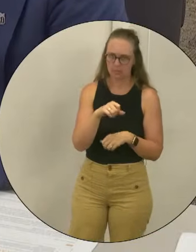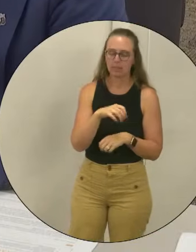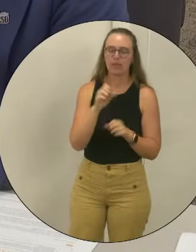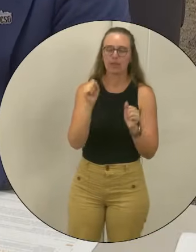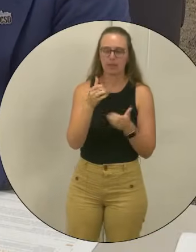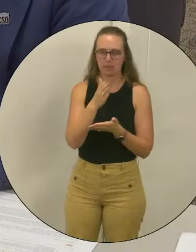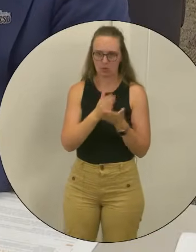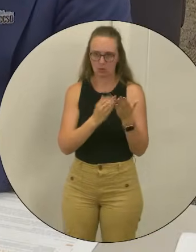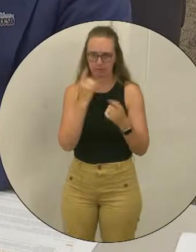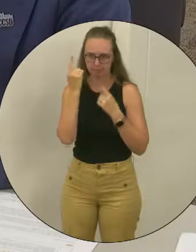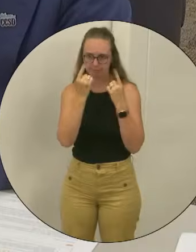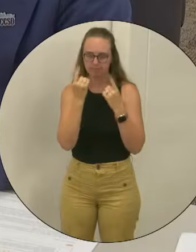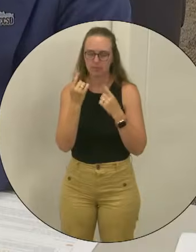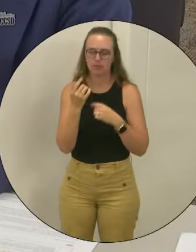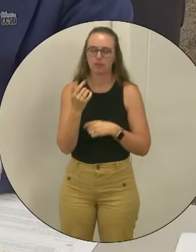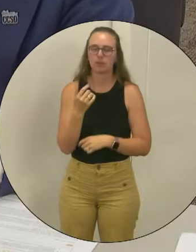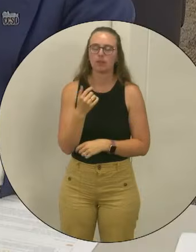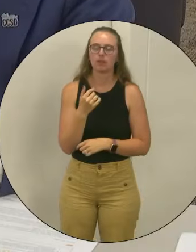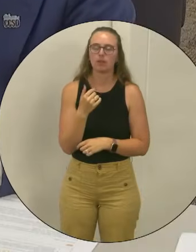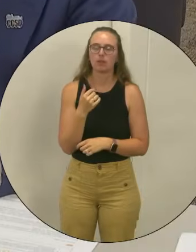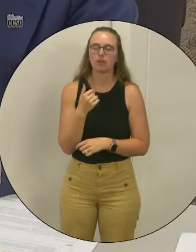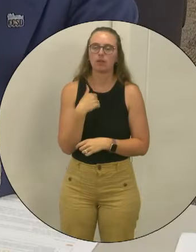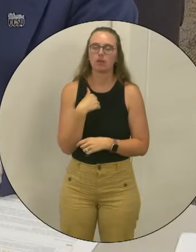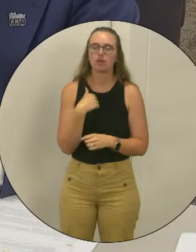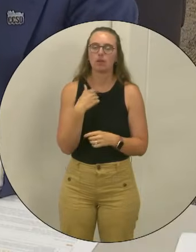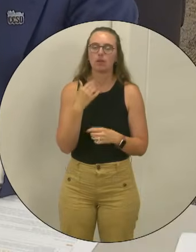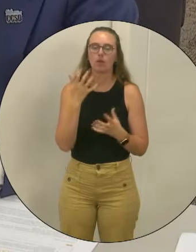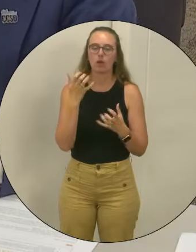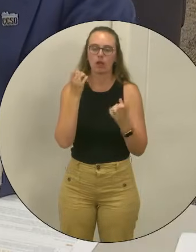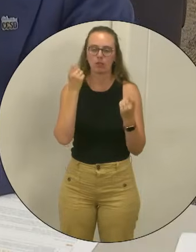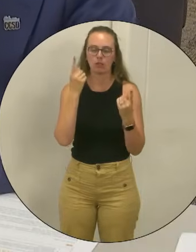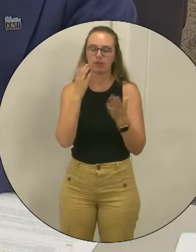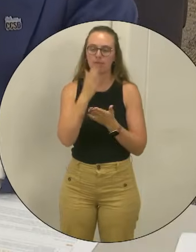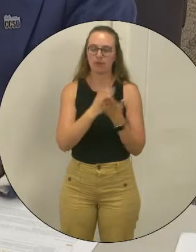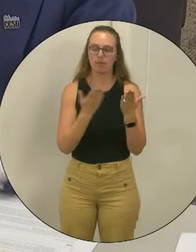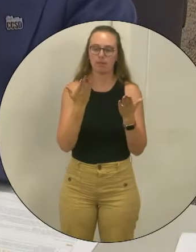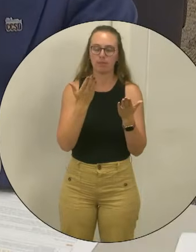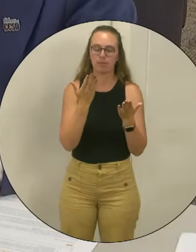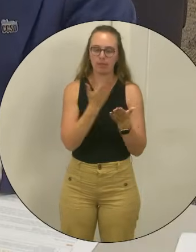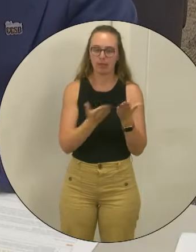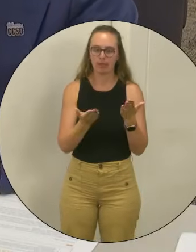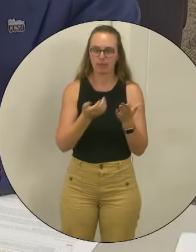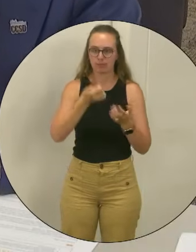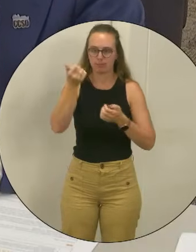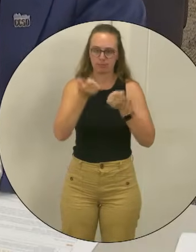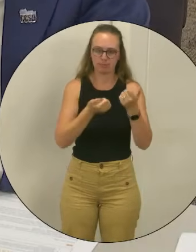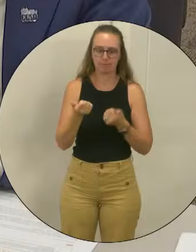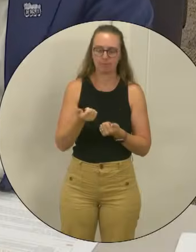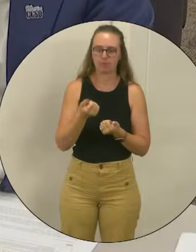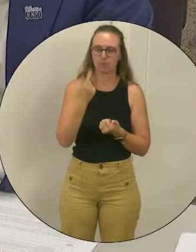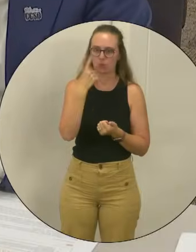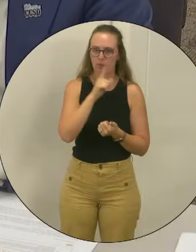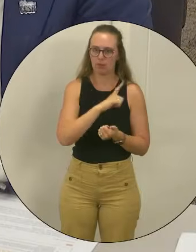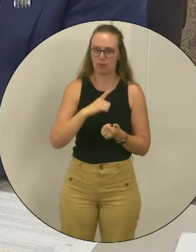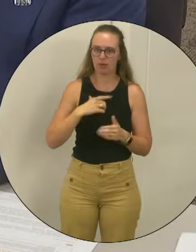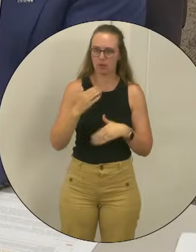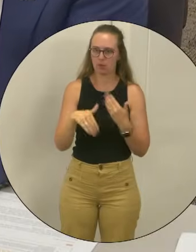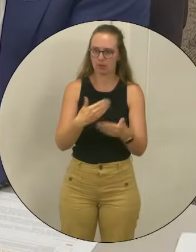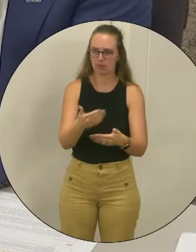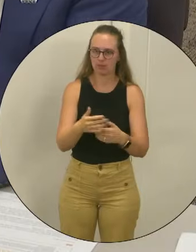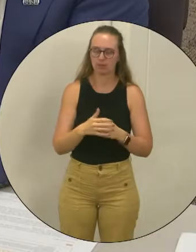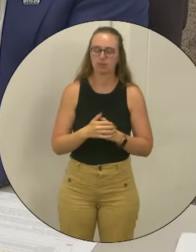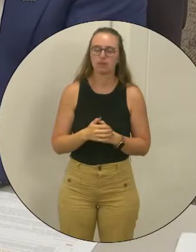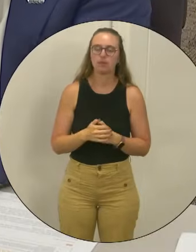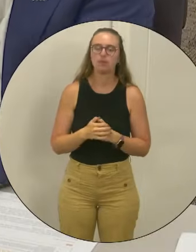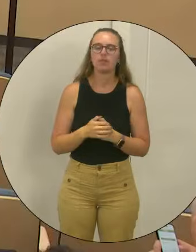of the consideration. I just say understanding that some things might be cut throughout the legislative process. Thank you for that.